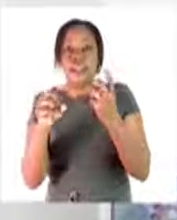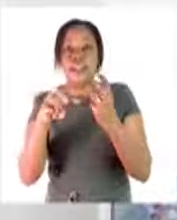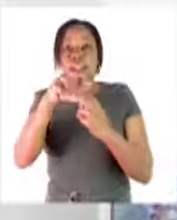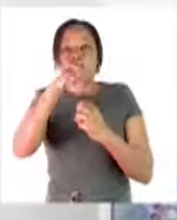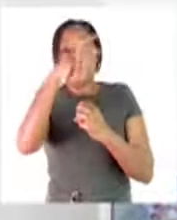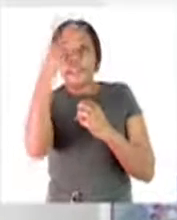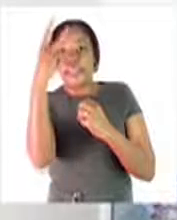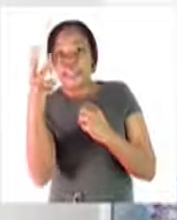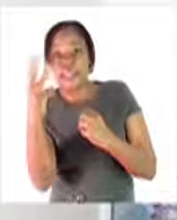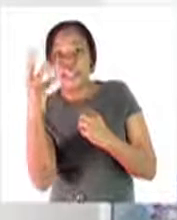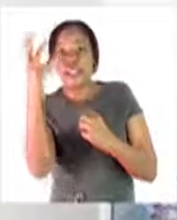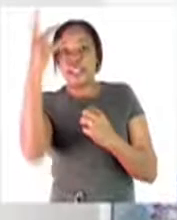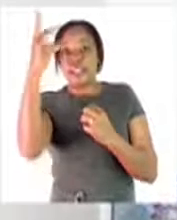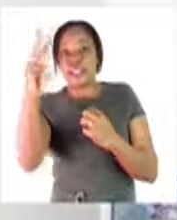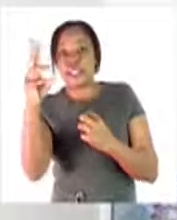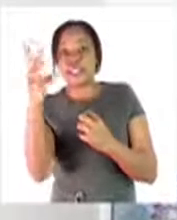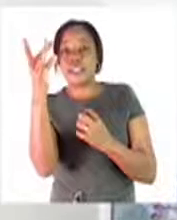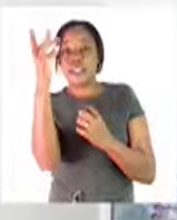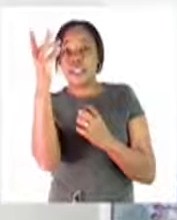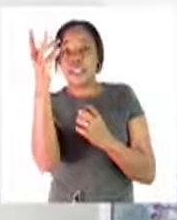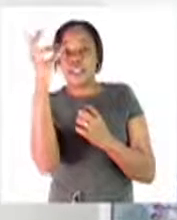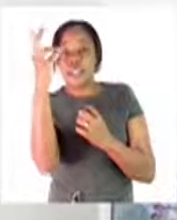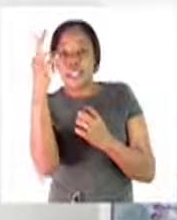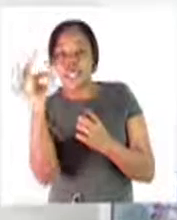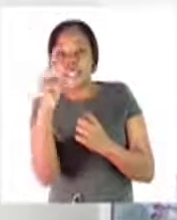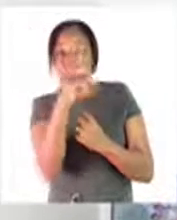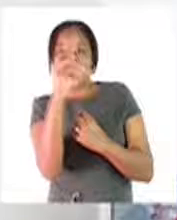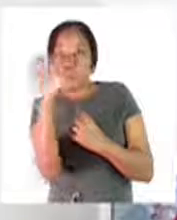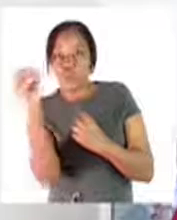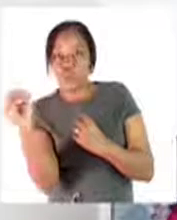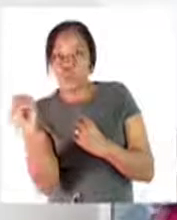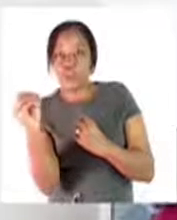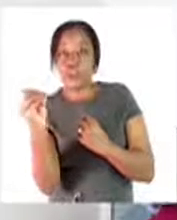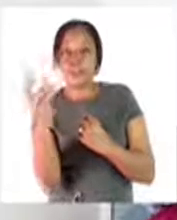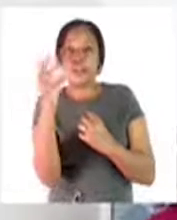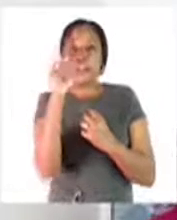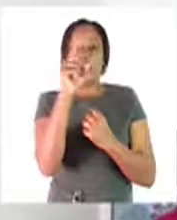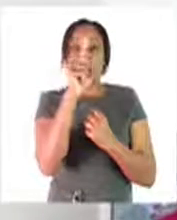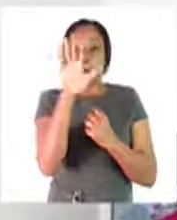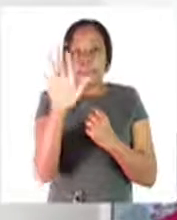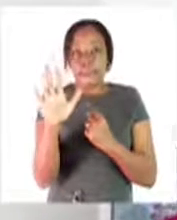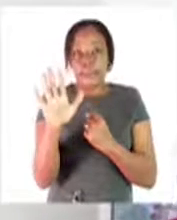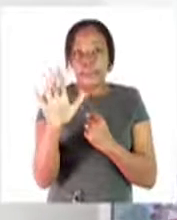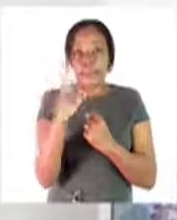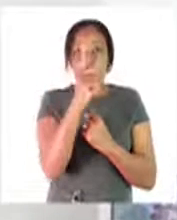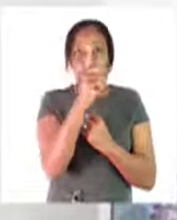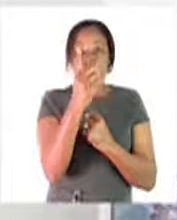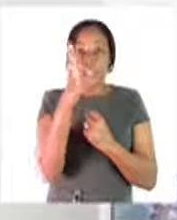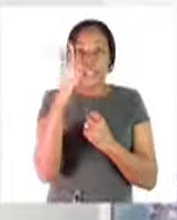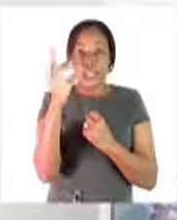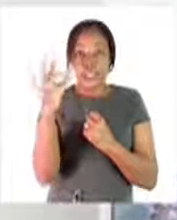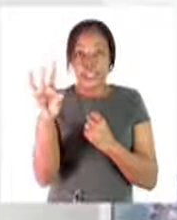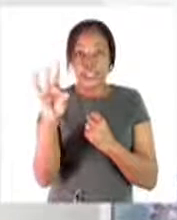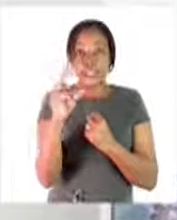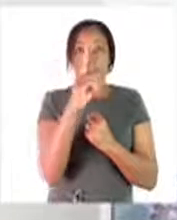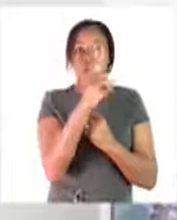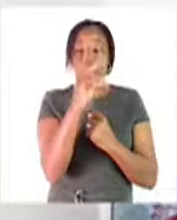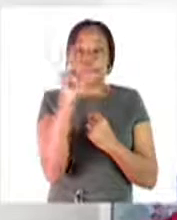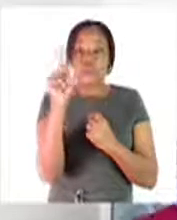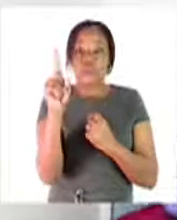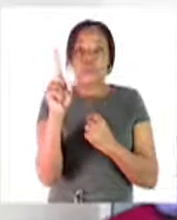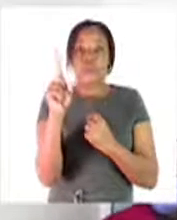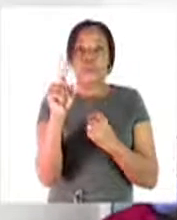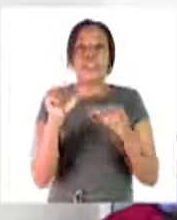6, 9, 12, 15, 18, 21, and